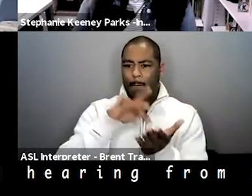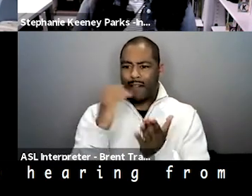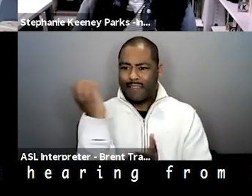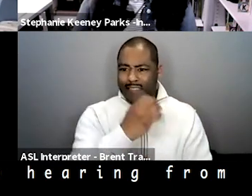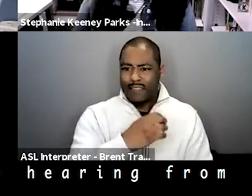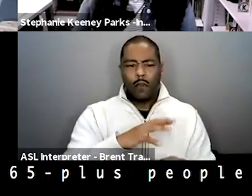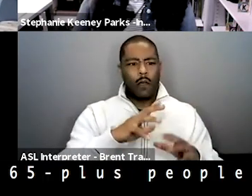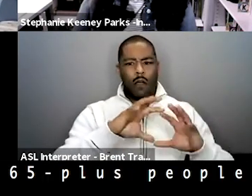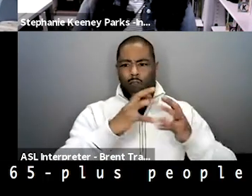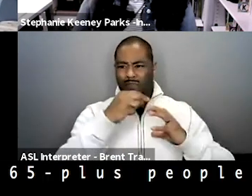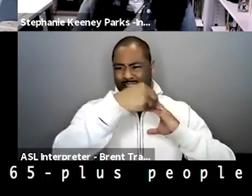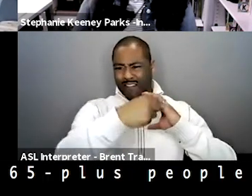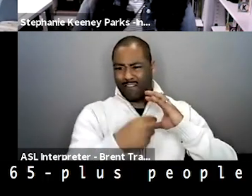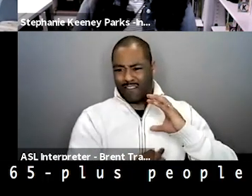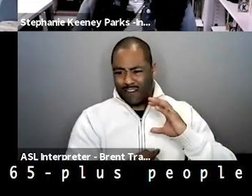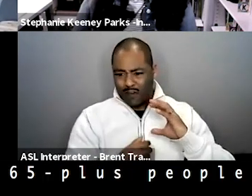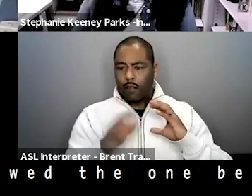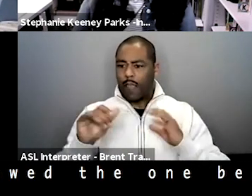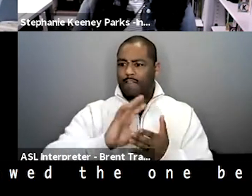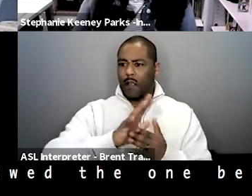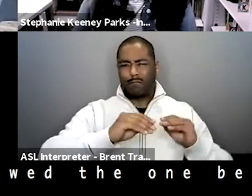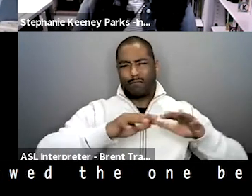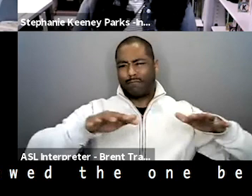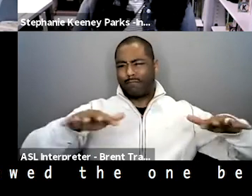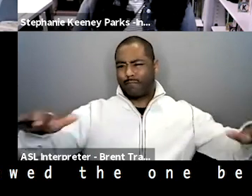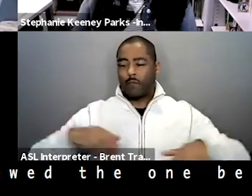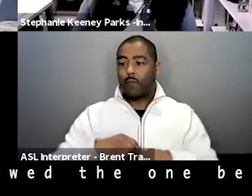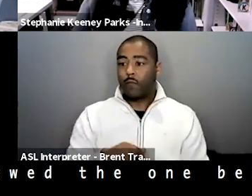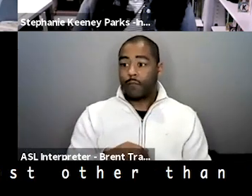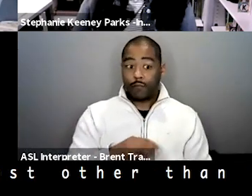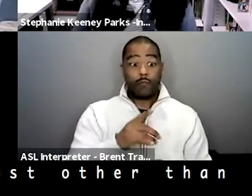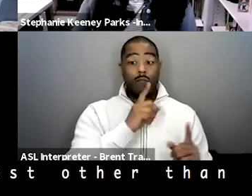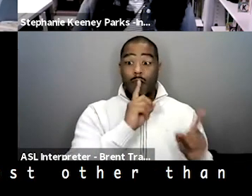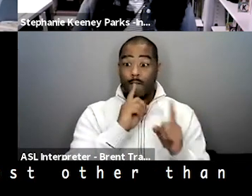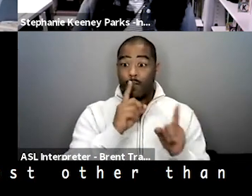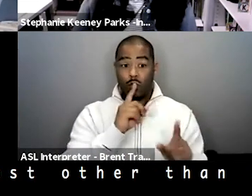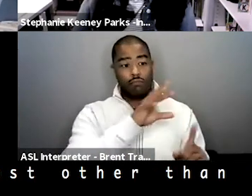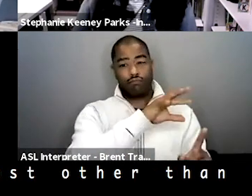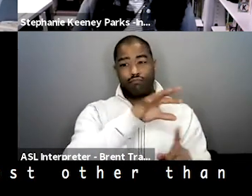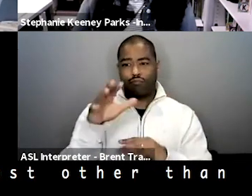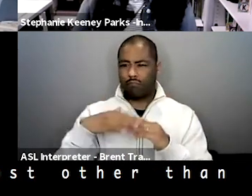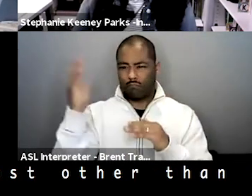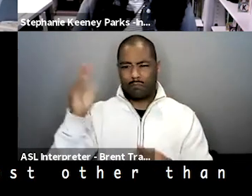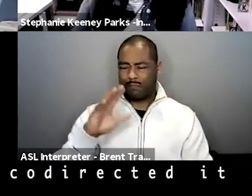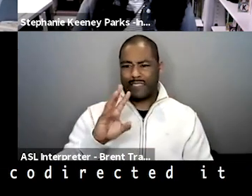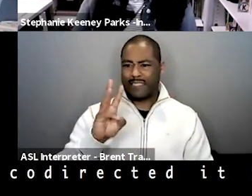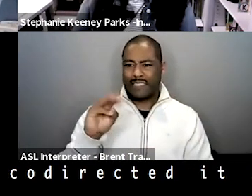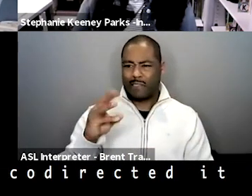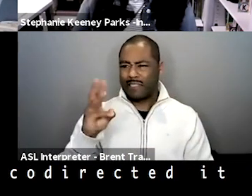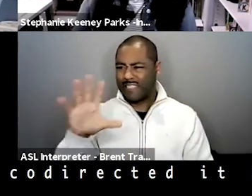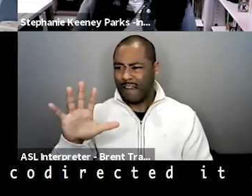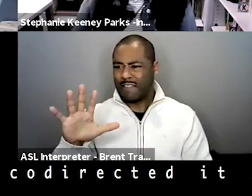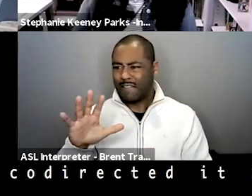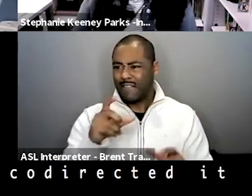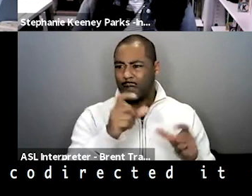wound up hearing from them was that of all the 65 plus people interviewed in this movie, the one who was being asked about most, other than this young